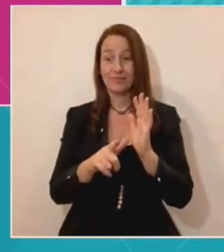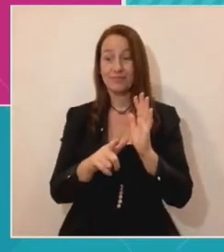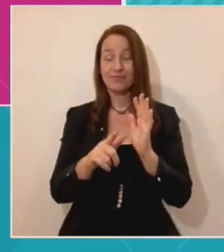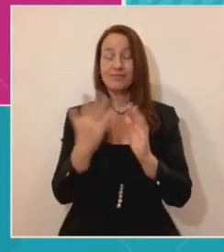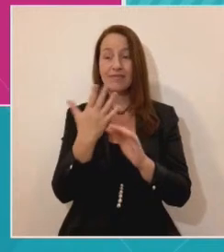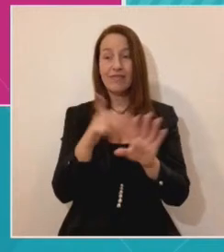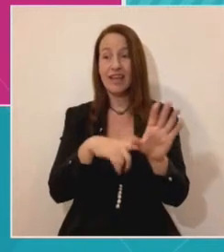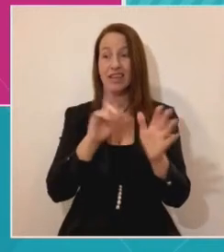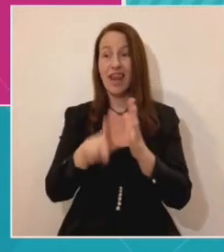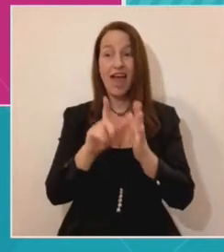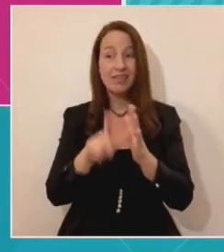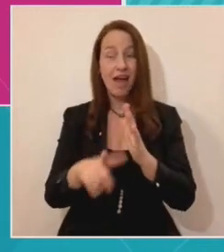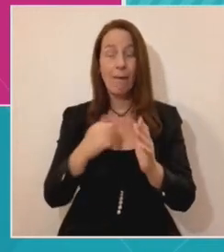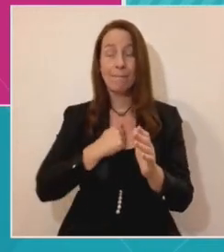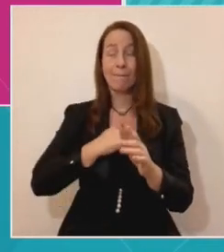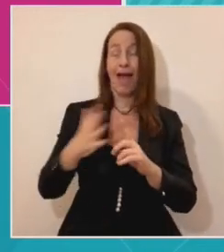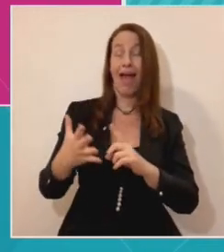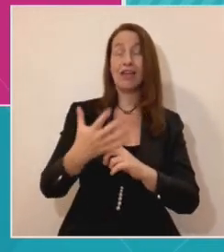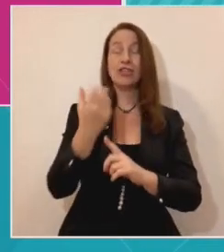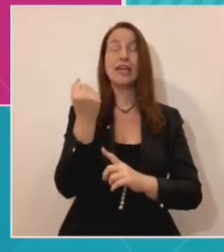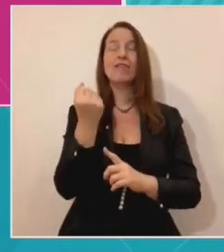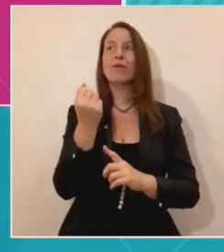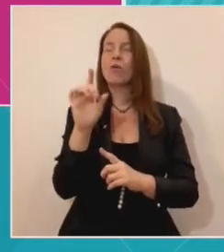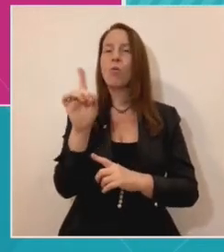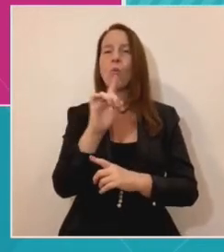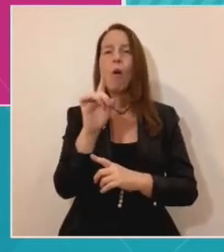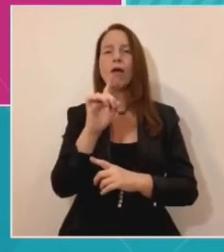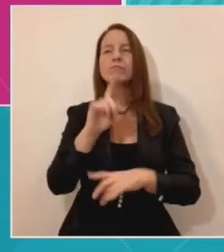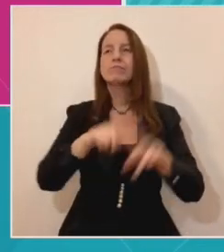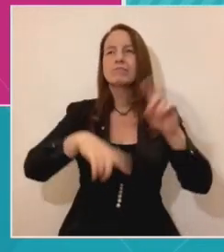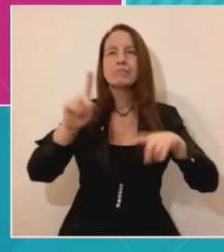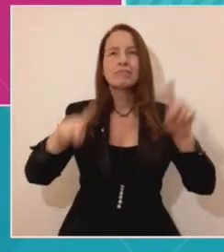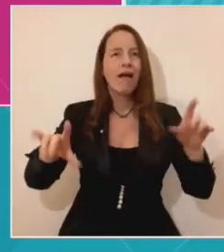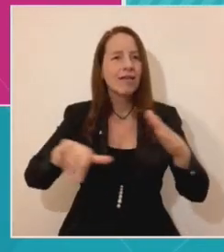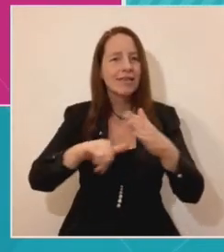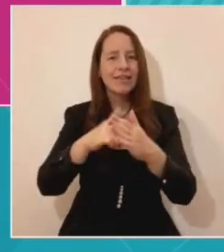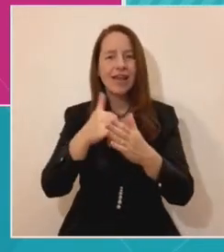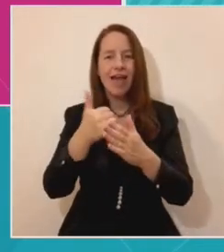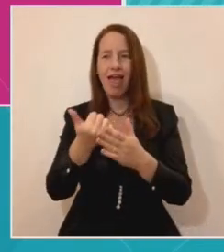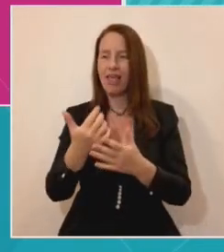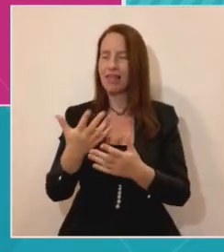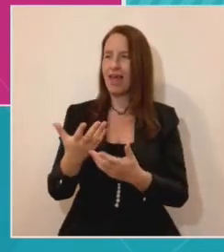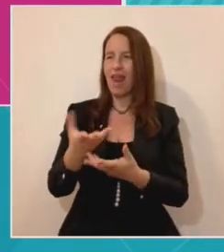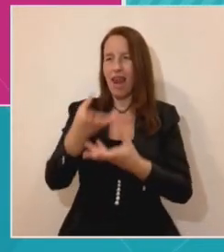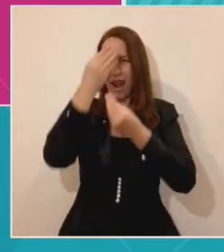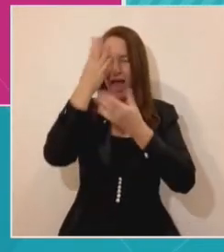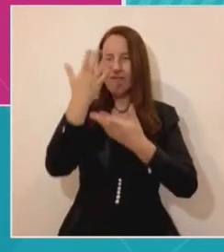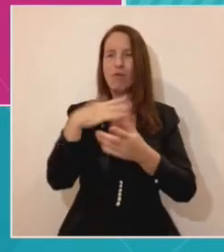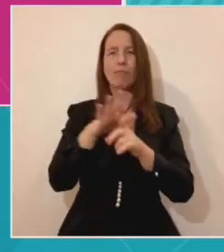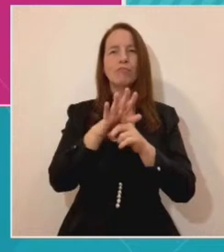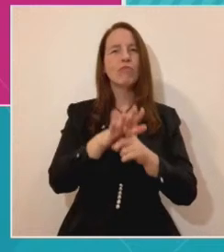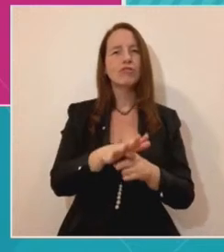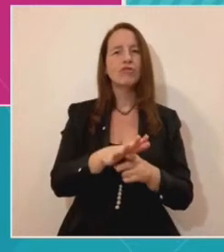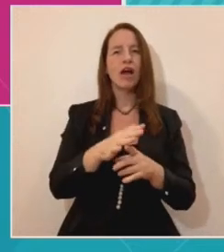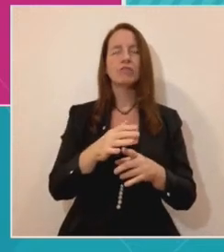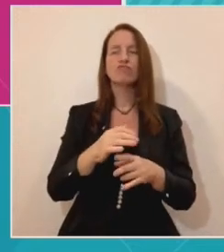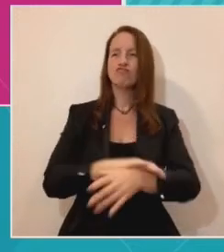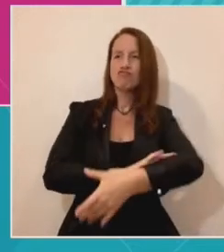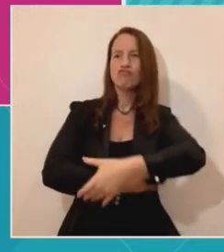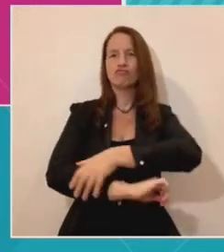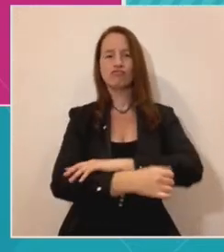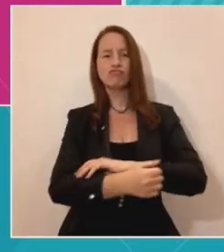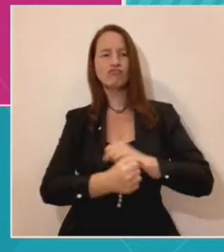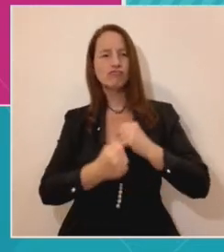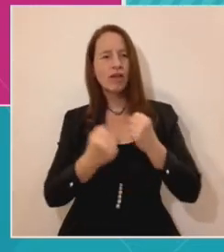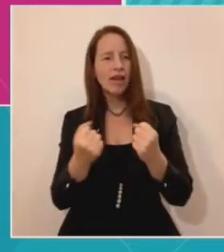the diverse skills that one can only pick up when faced with a little pressure. Resilience, time management, budgeting